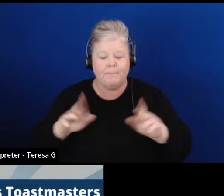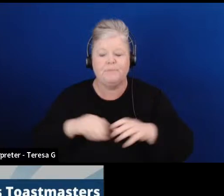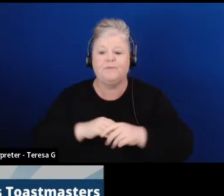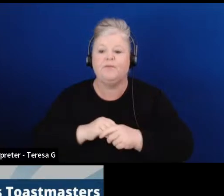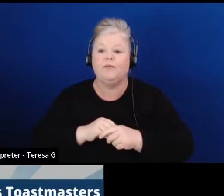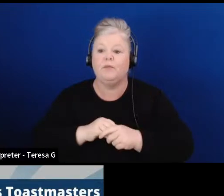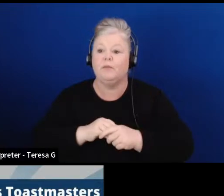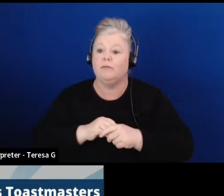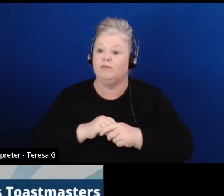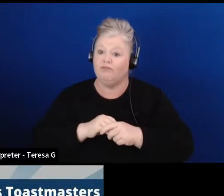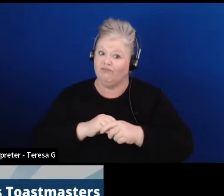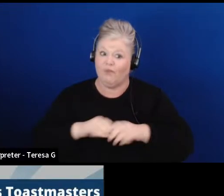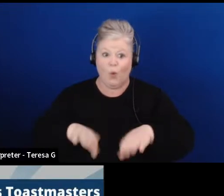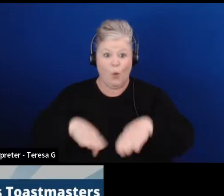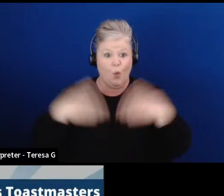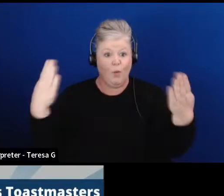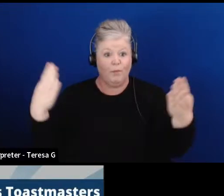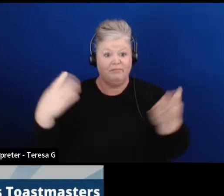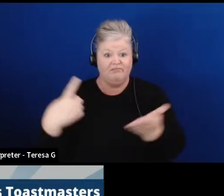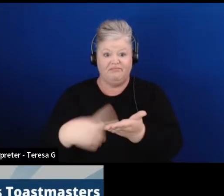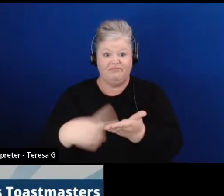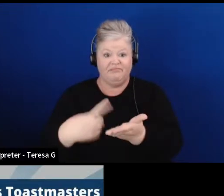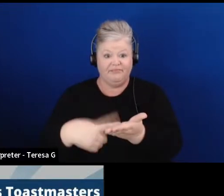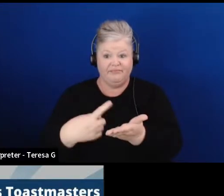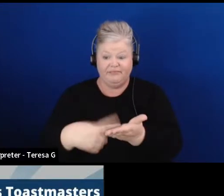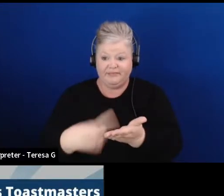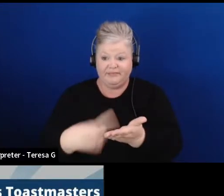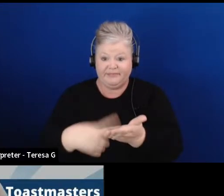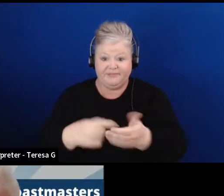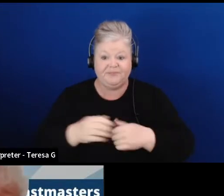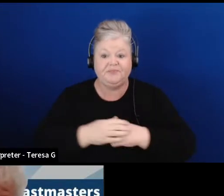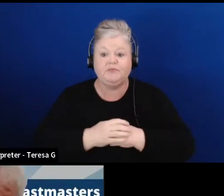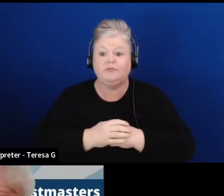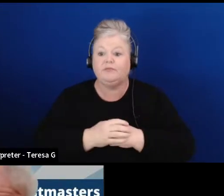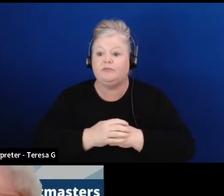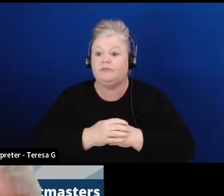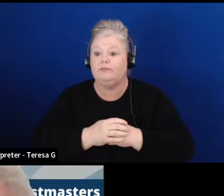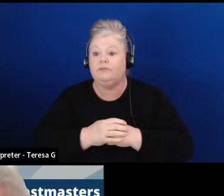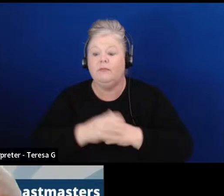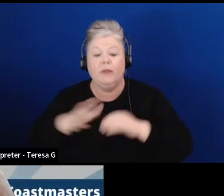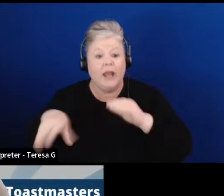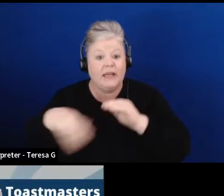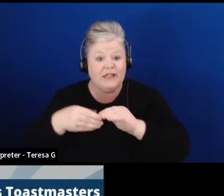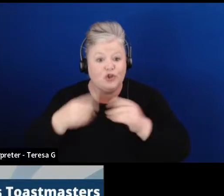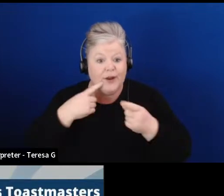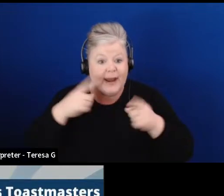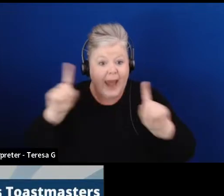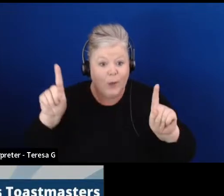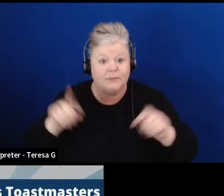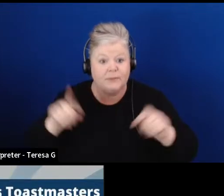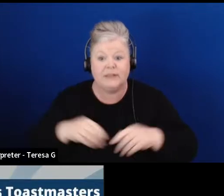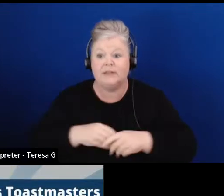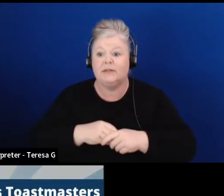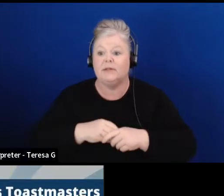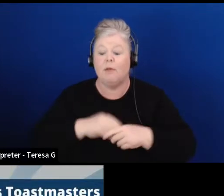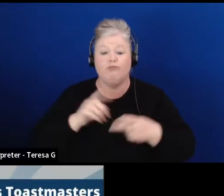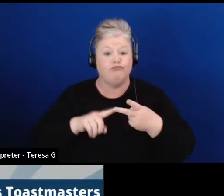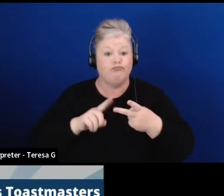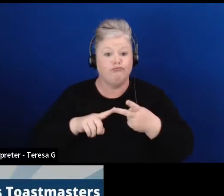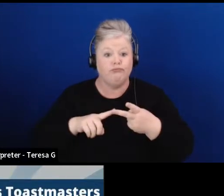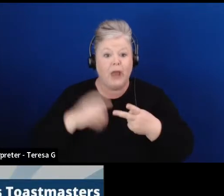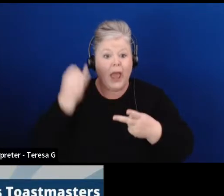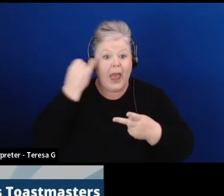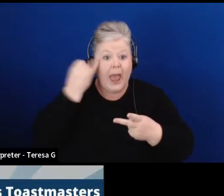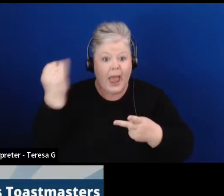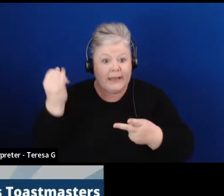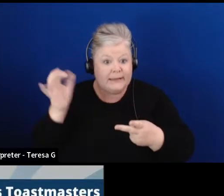open discussion for everyone. If anybody has any additional announcements, if you have any ideas, because we